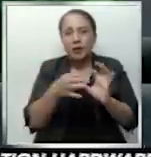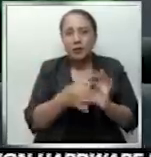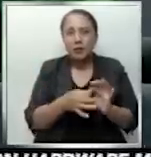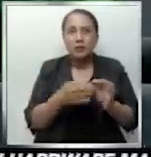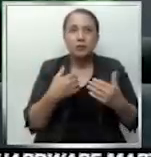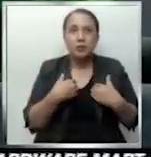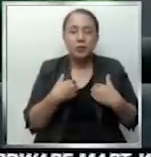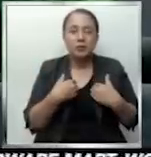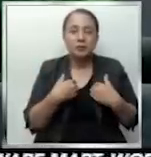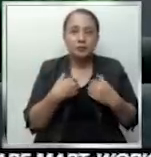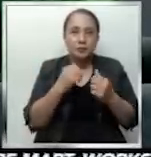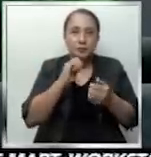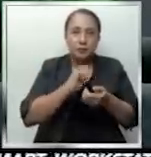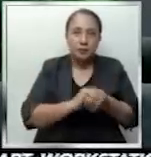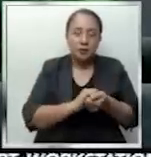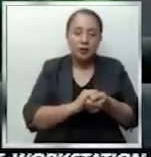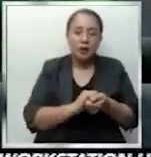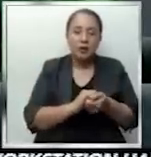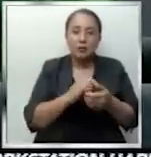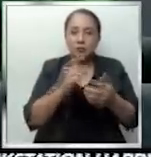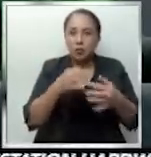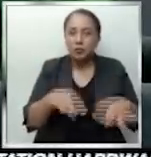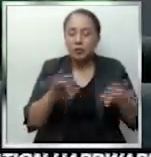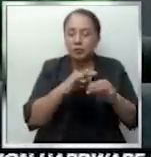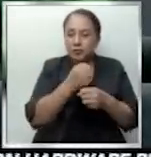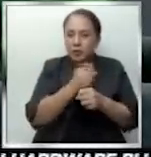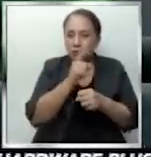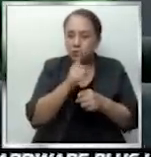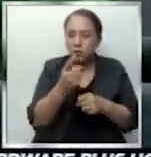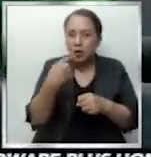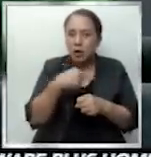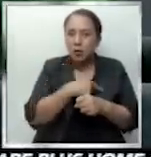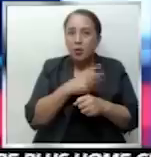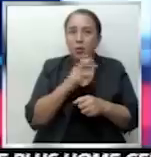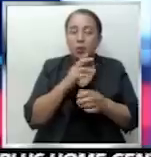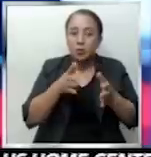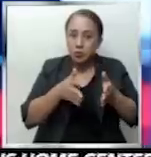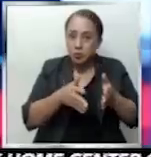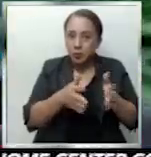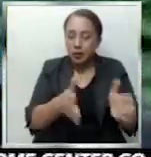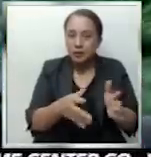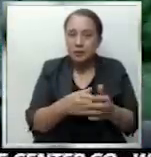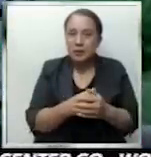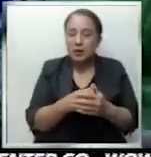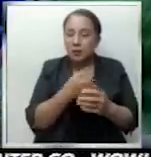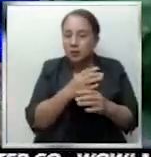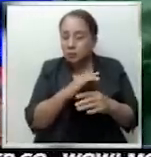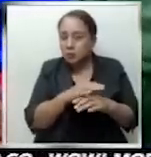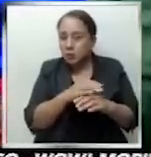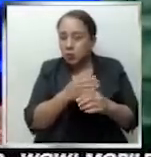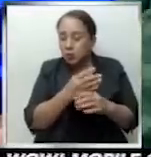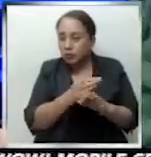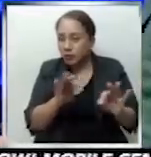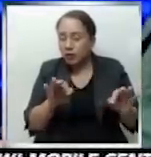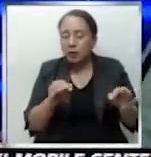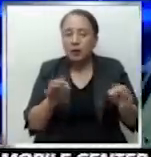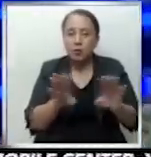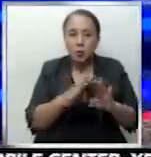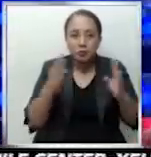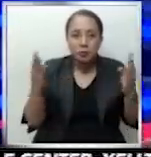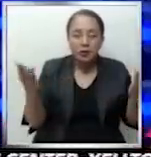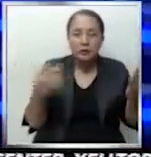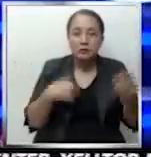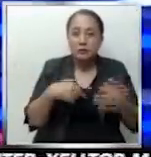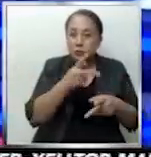one important component of making sure that our waterways are free and open. Will these joint patrols be able to help our